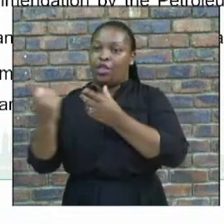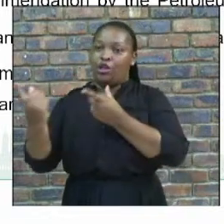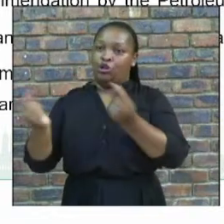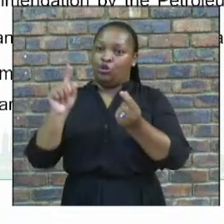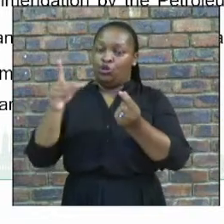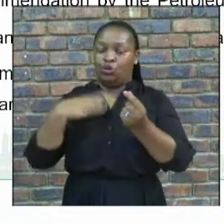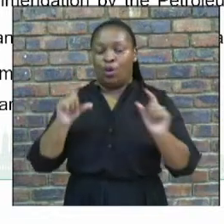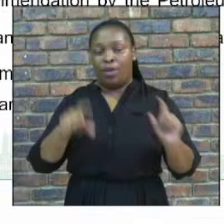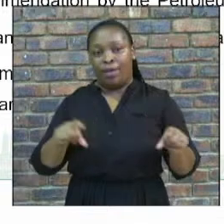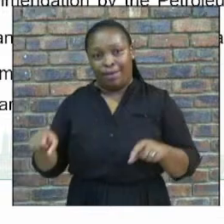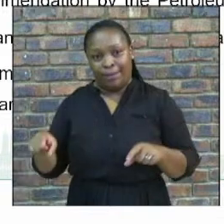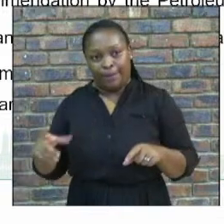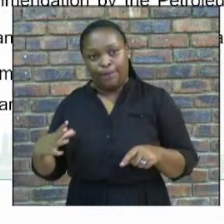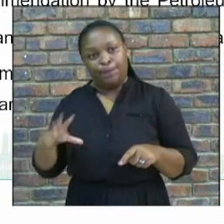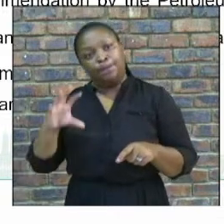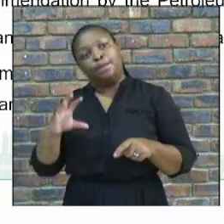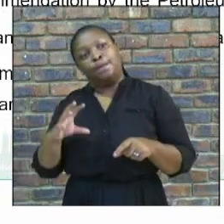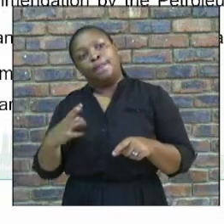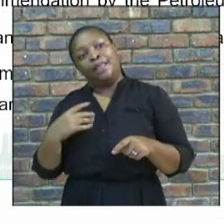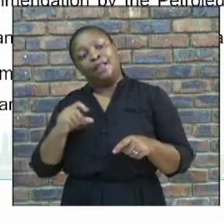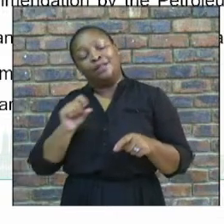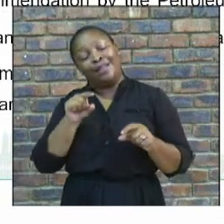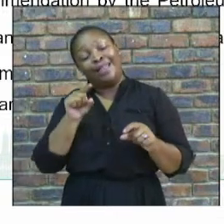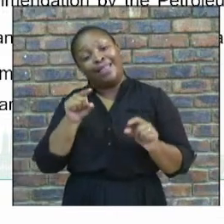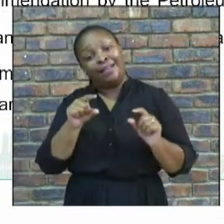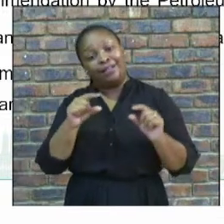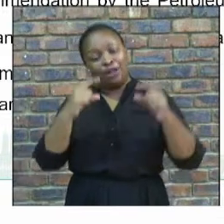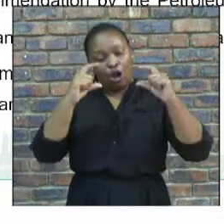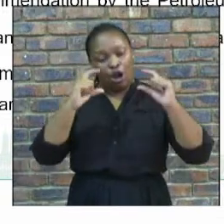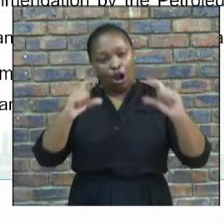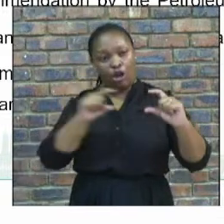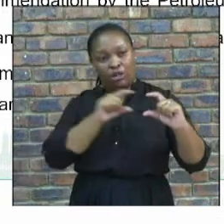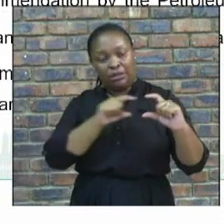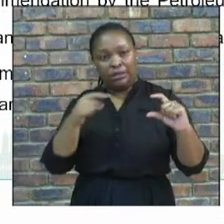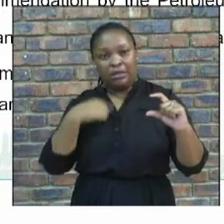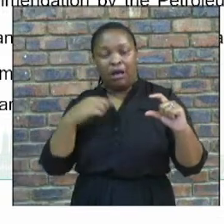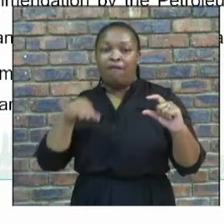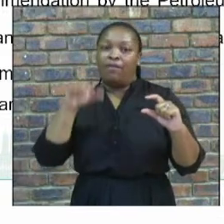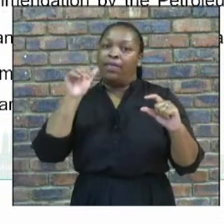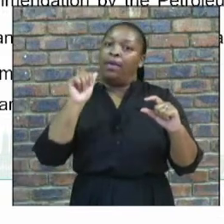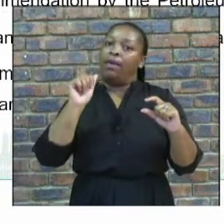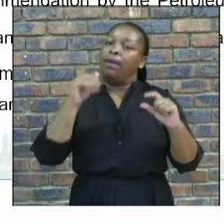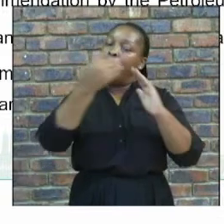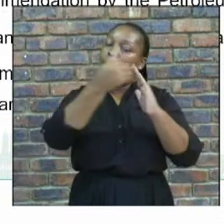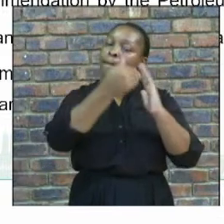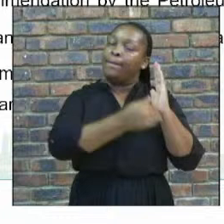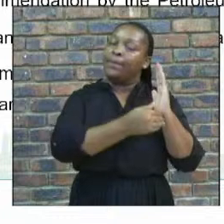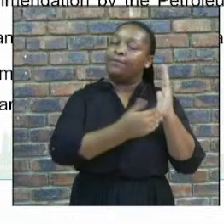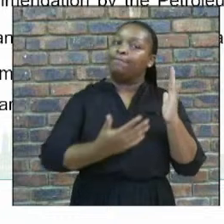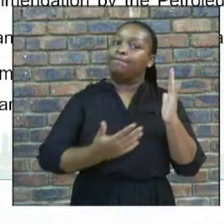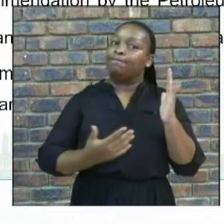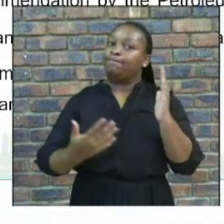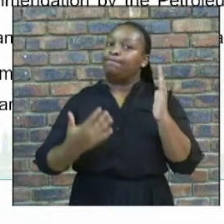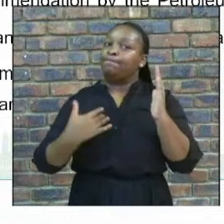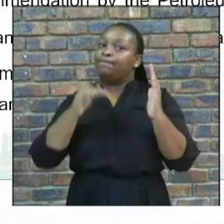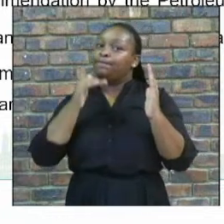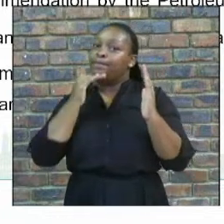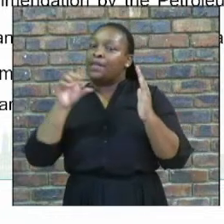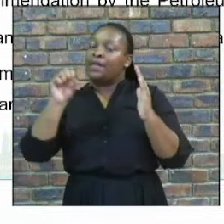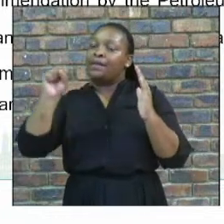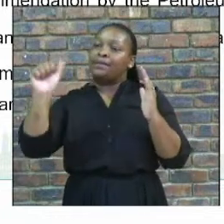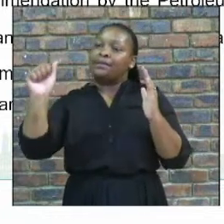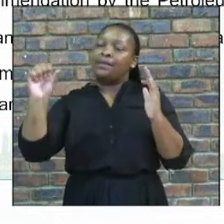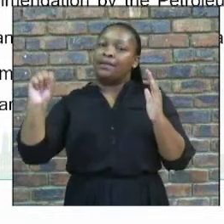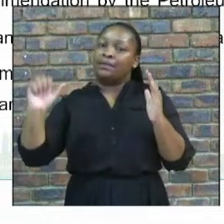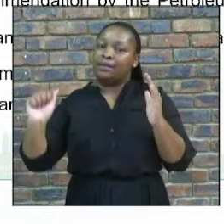Then clause 10 of the bill, it makes provision for the function of PASA, which is our